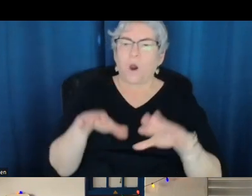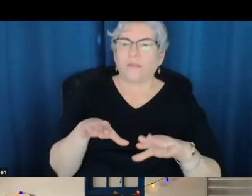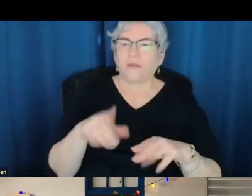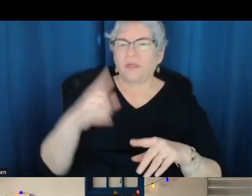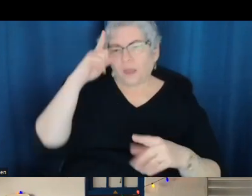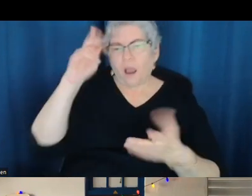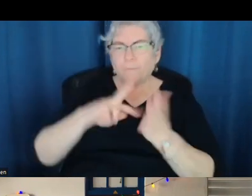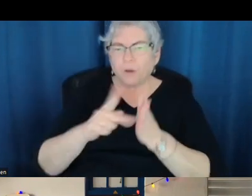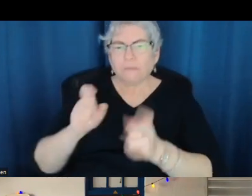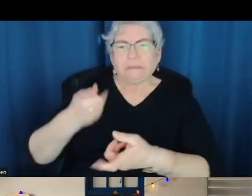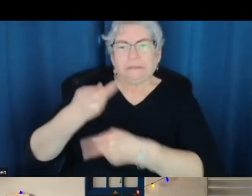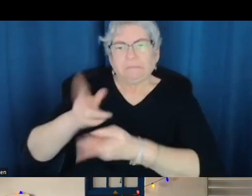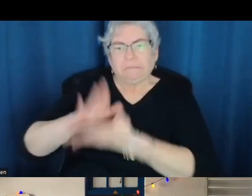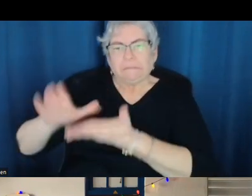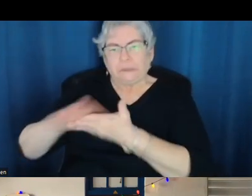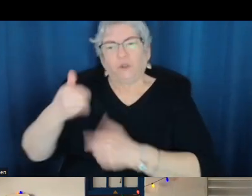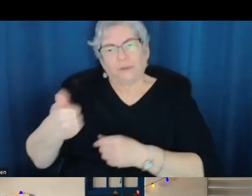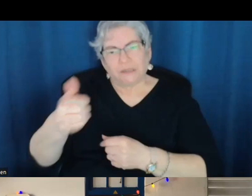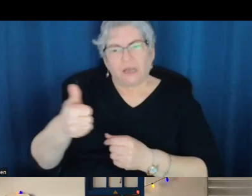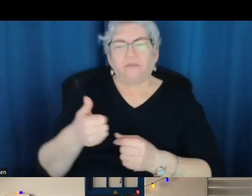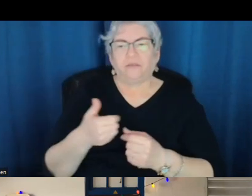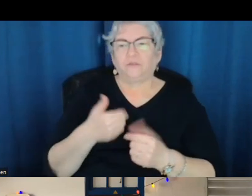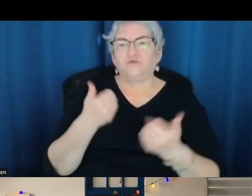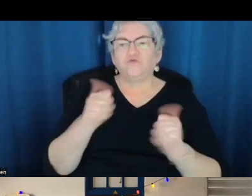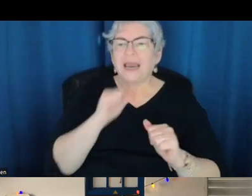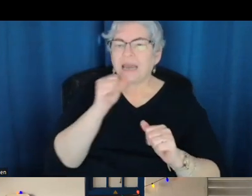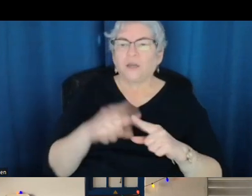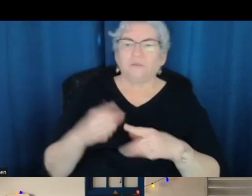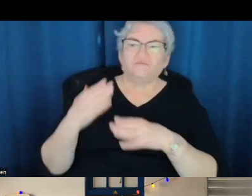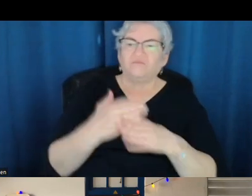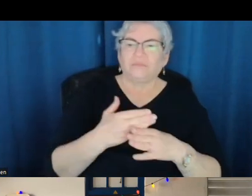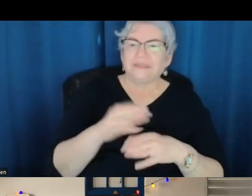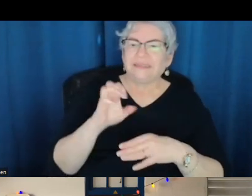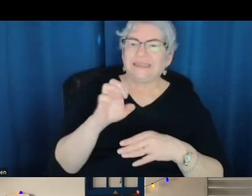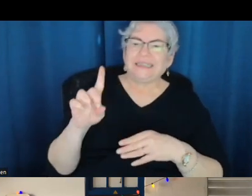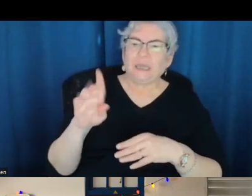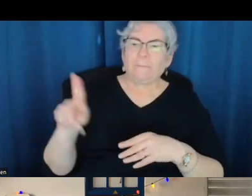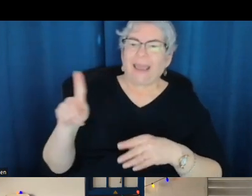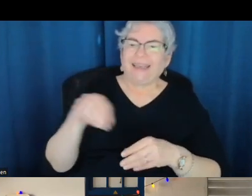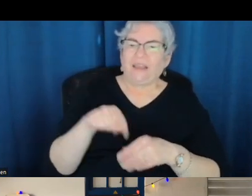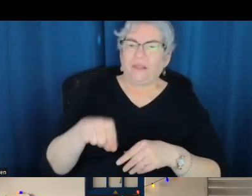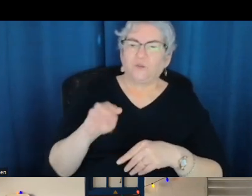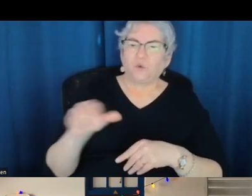deliberate with your maintenance practices. Try not to disturb the seed bank in the soil,